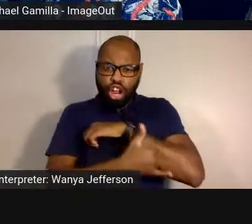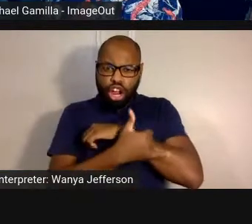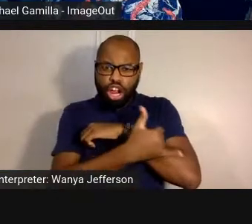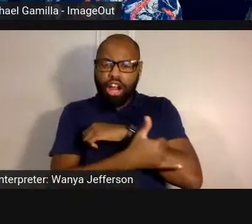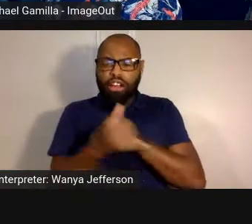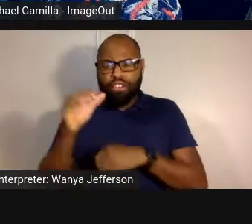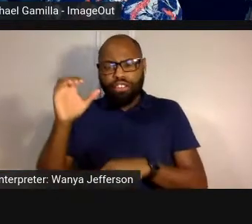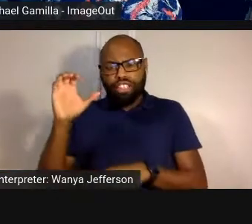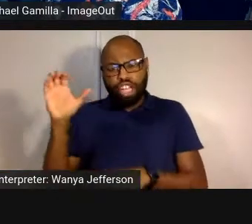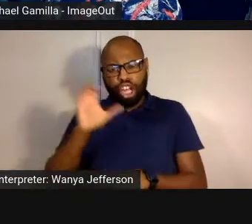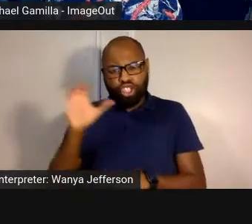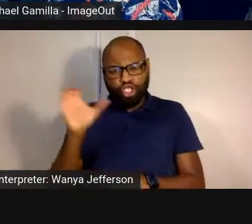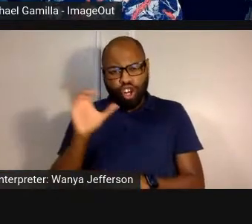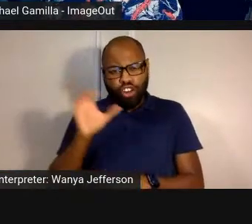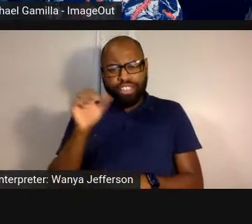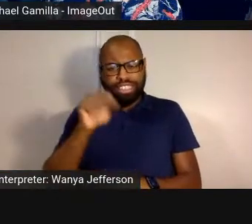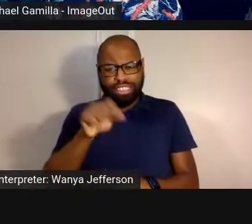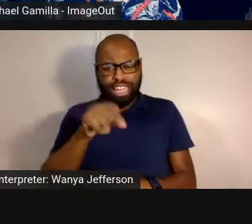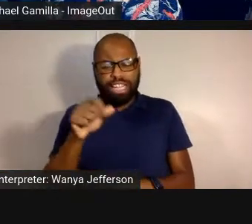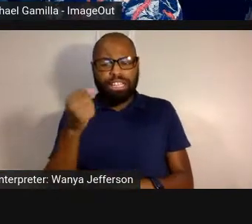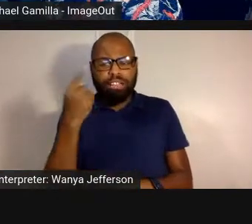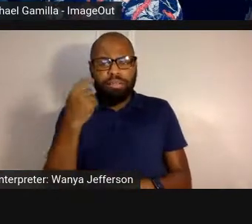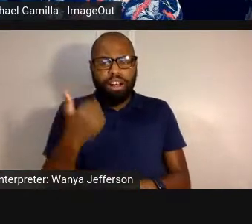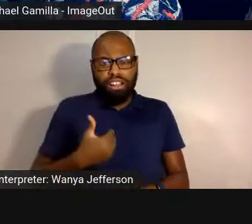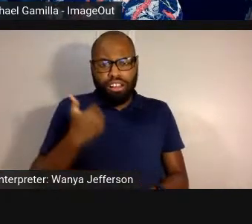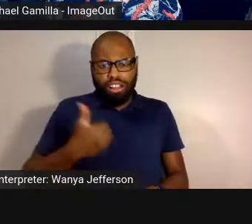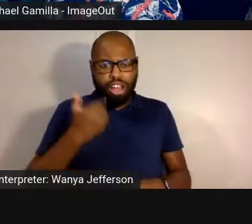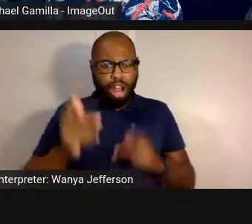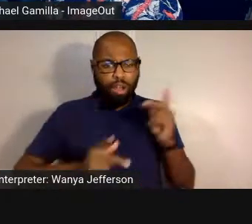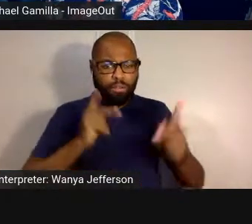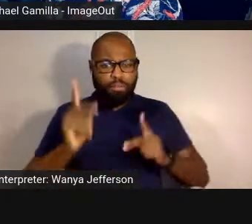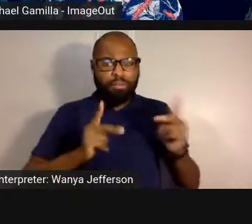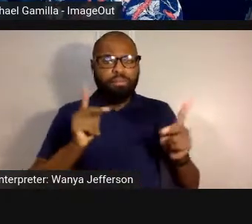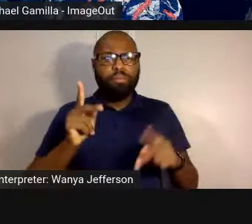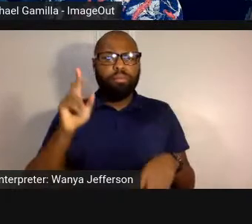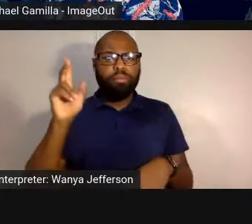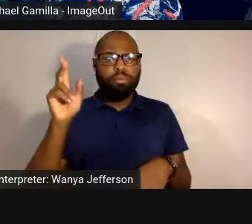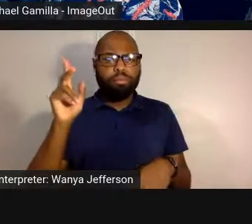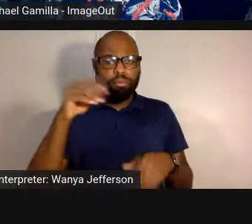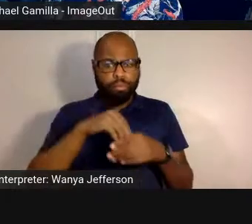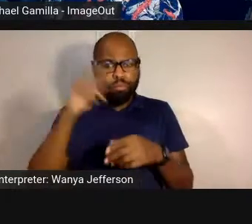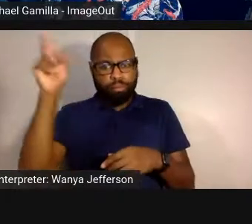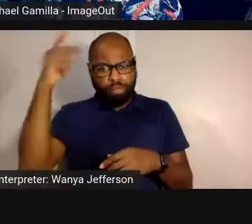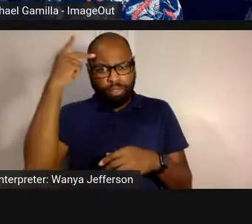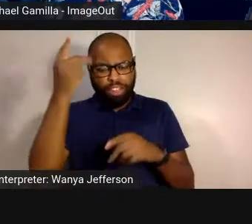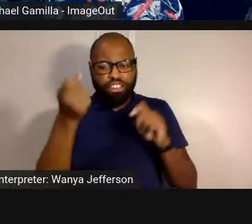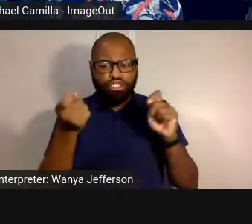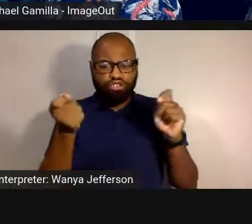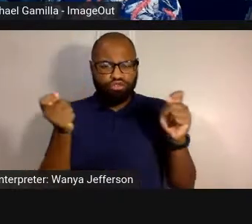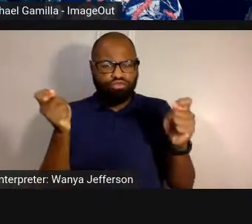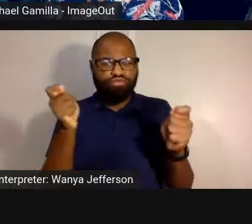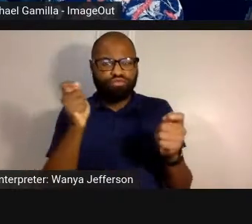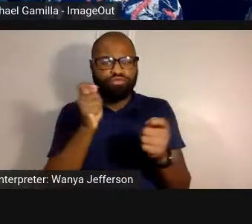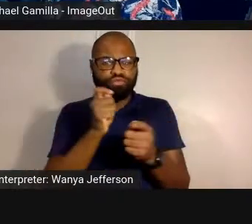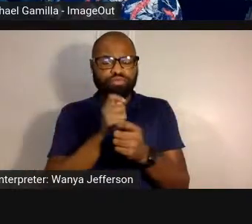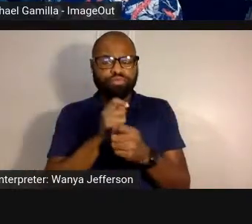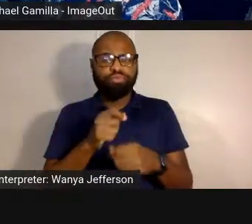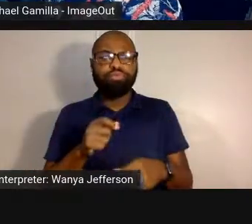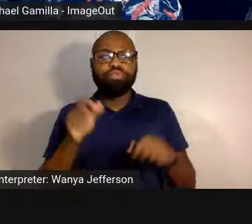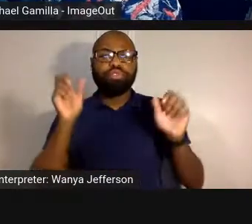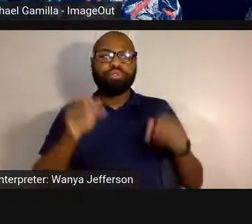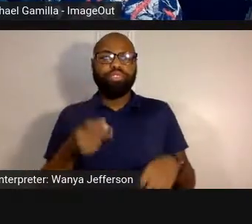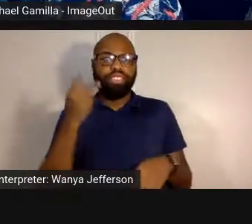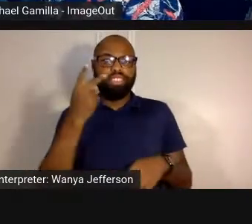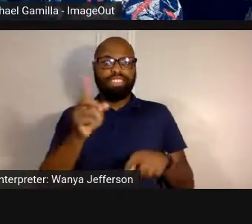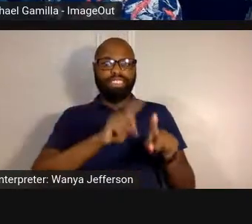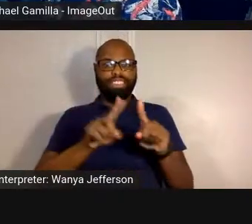conservative, but also the young people and the politics are changing. And we can see different